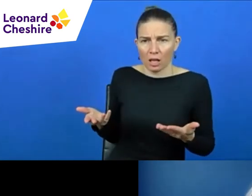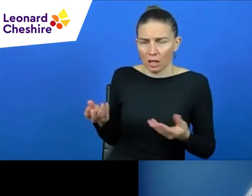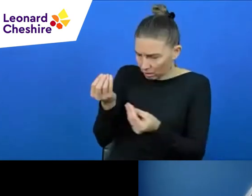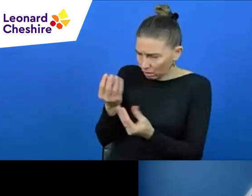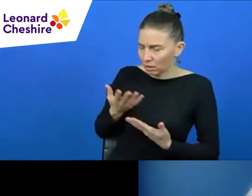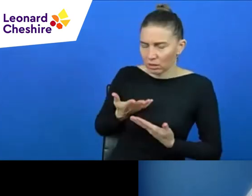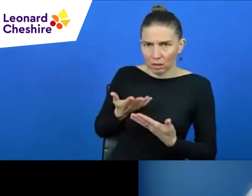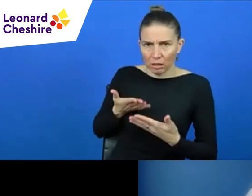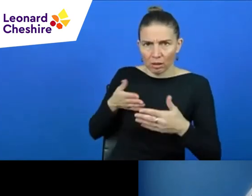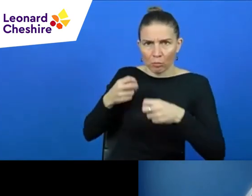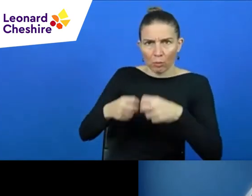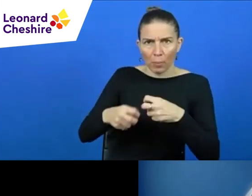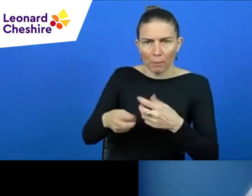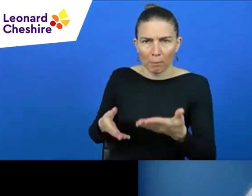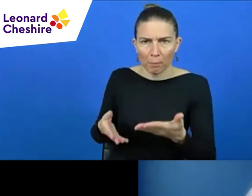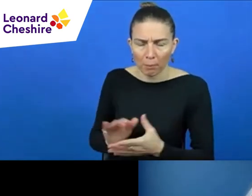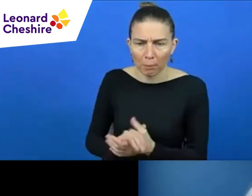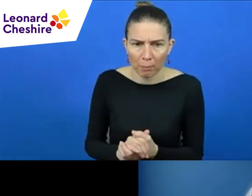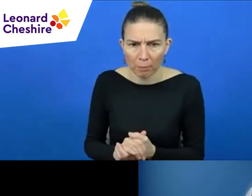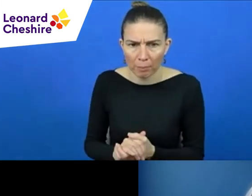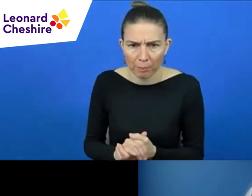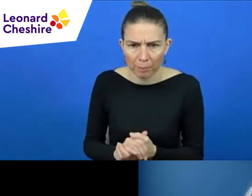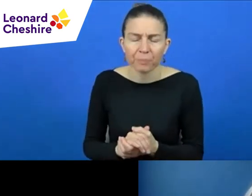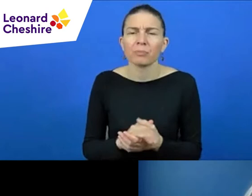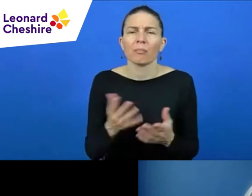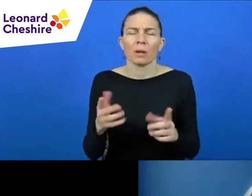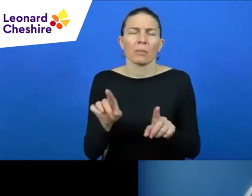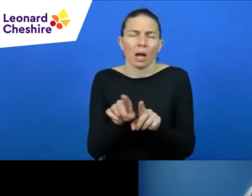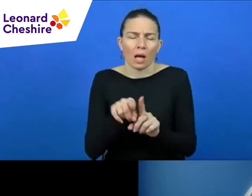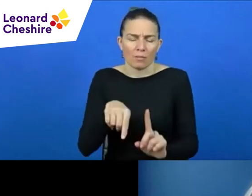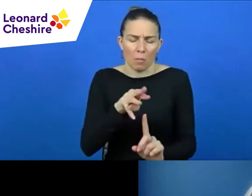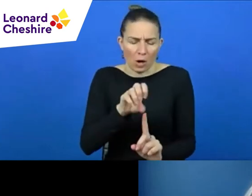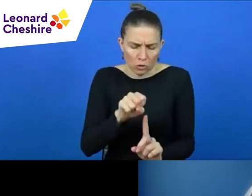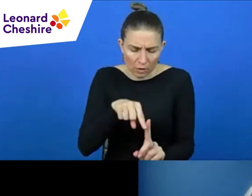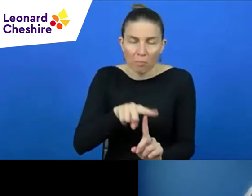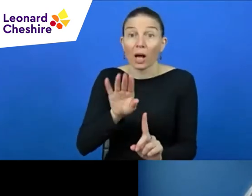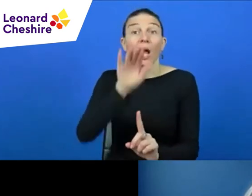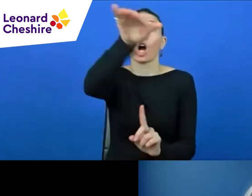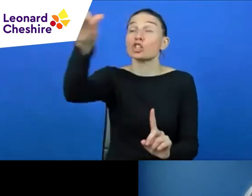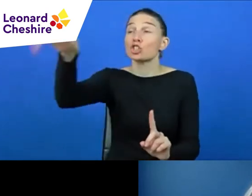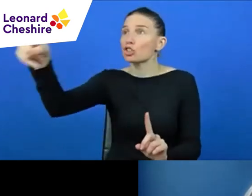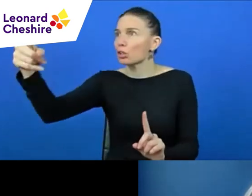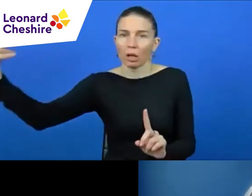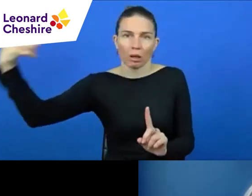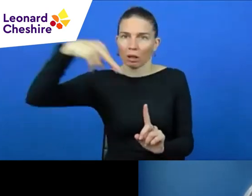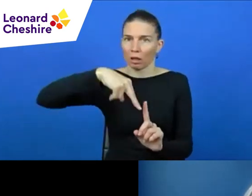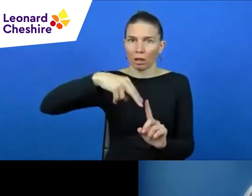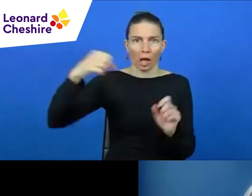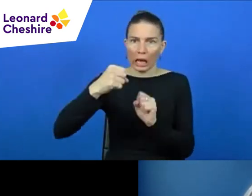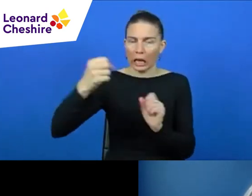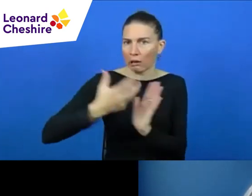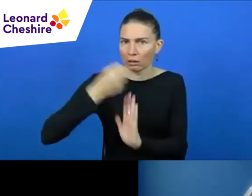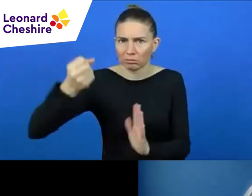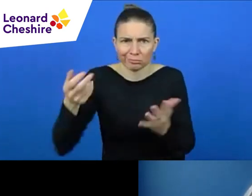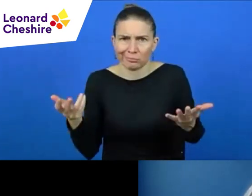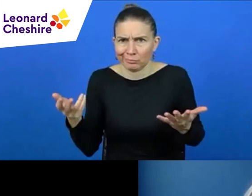and exponentially external to Microsoft itself, of course. And that, you know, I'm seeing